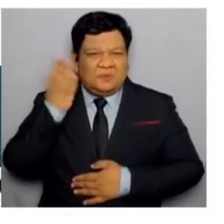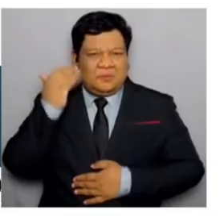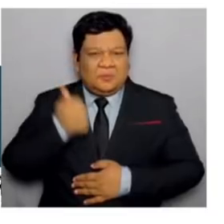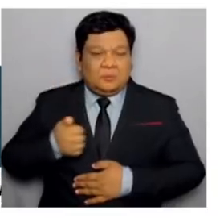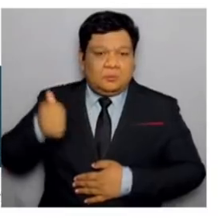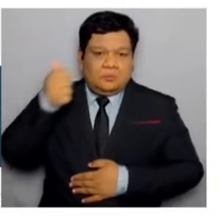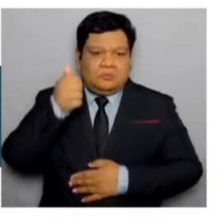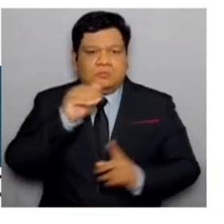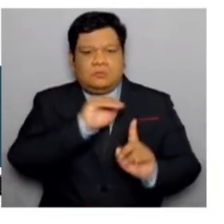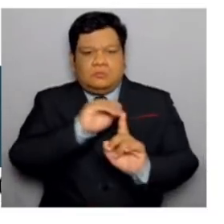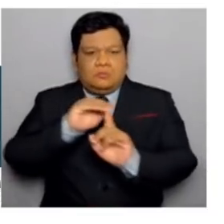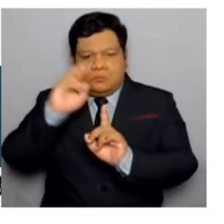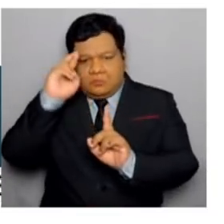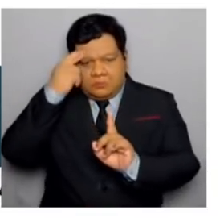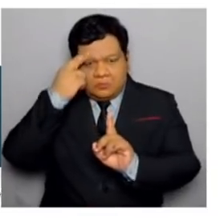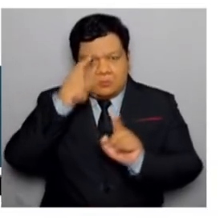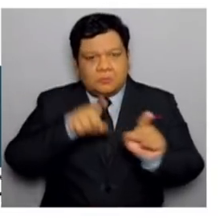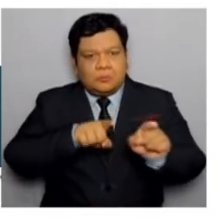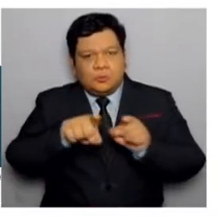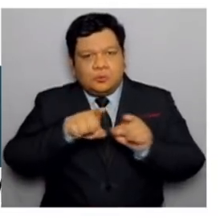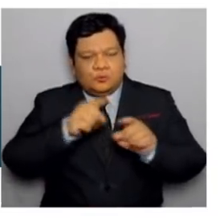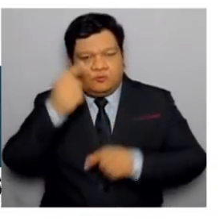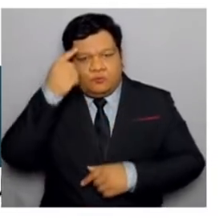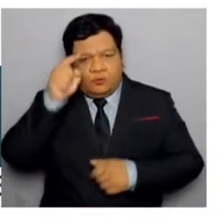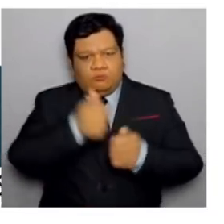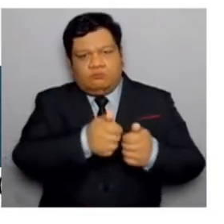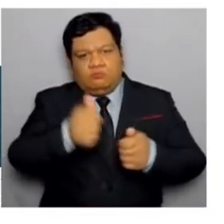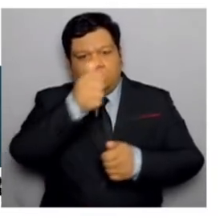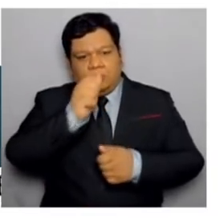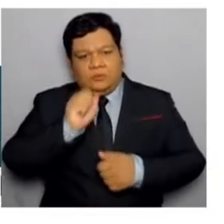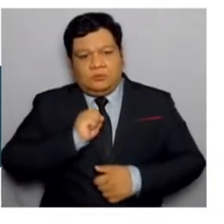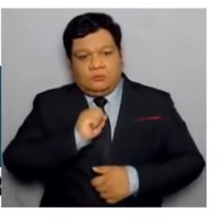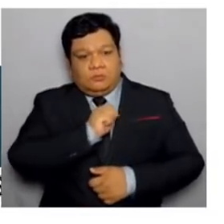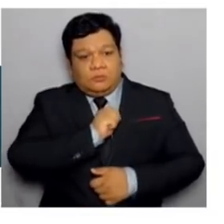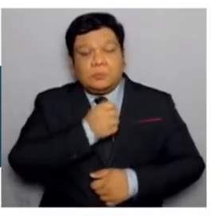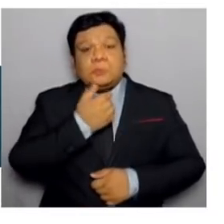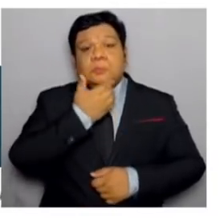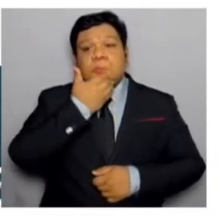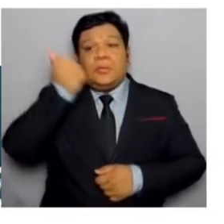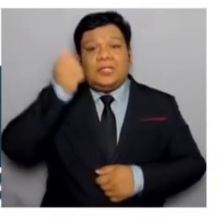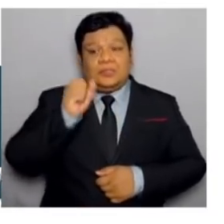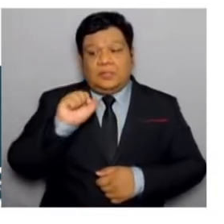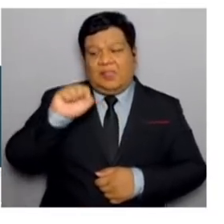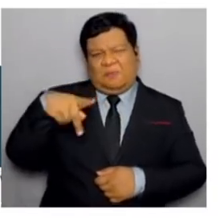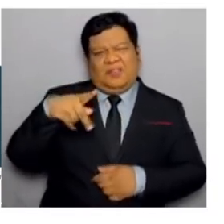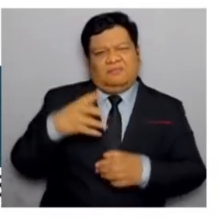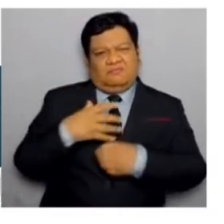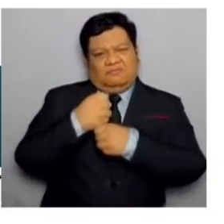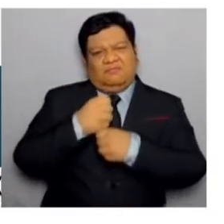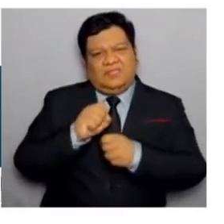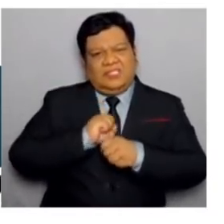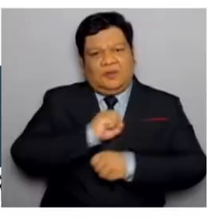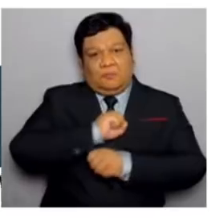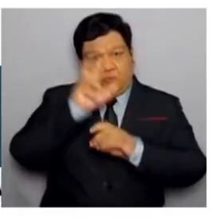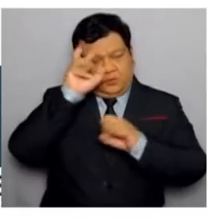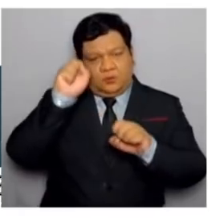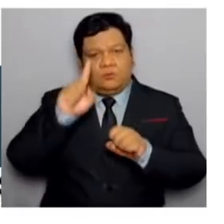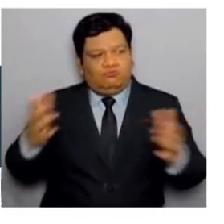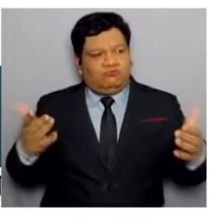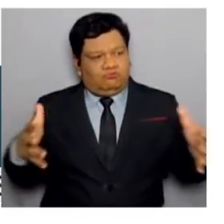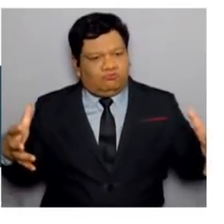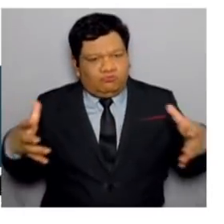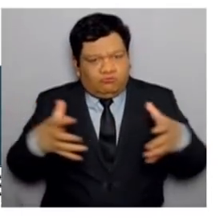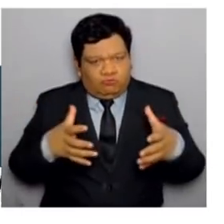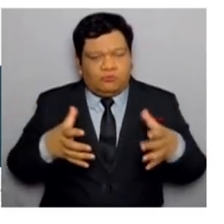to those competing for the chamber's top post. An effective Senate President, he says, is a consensus builder and one who